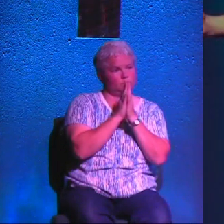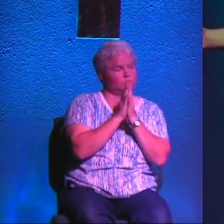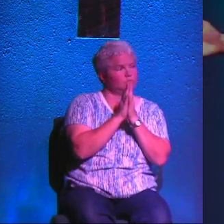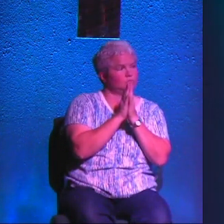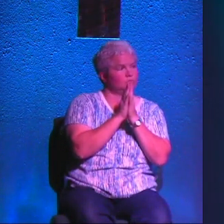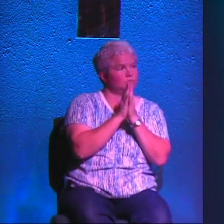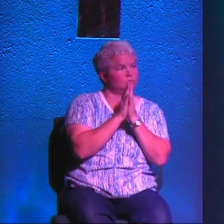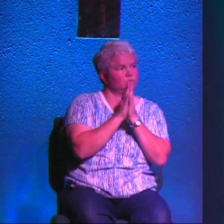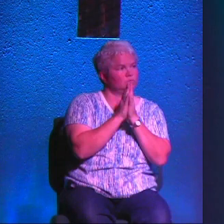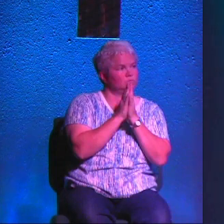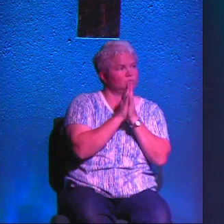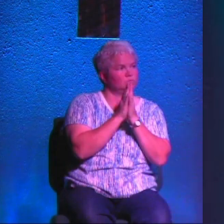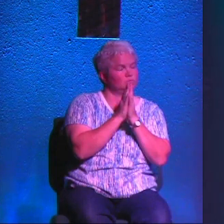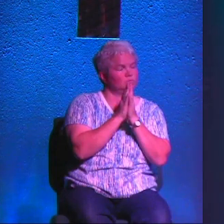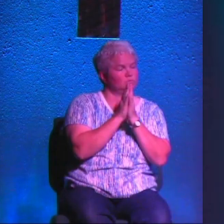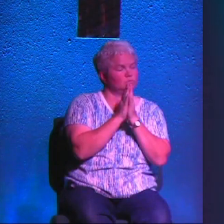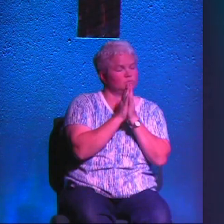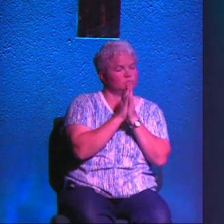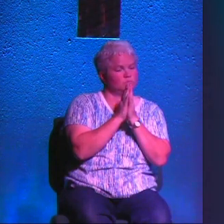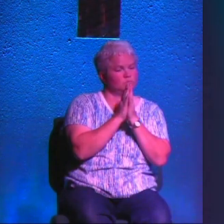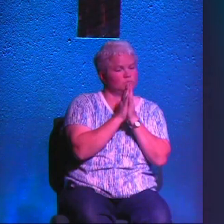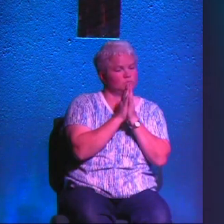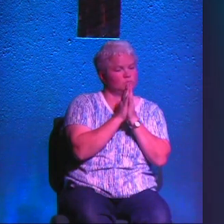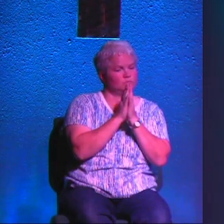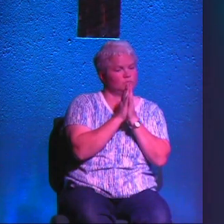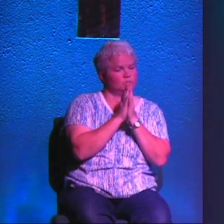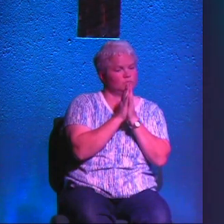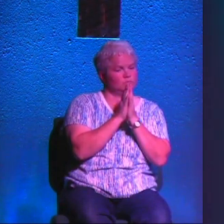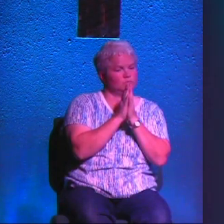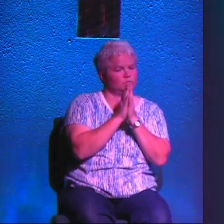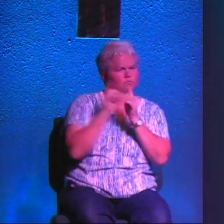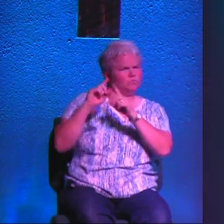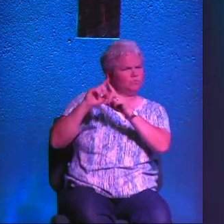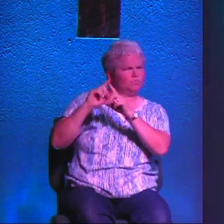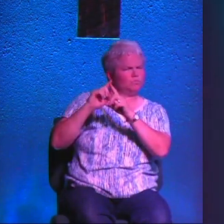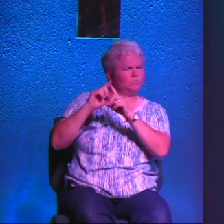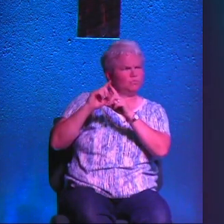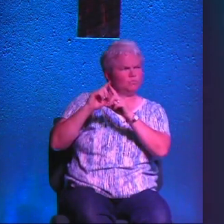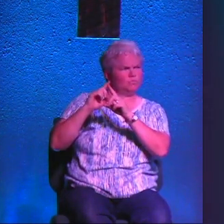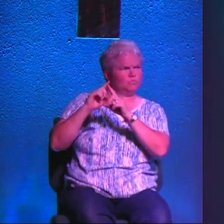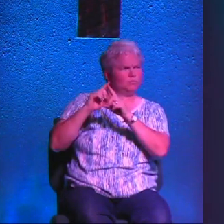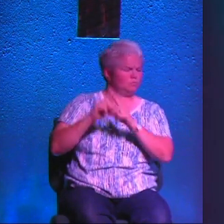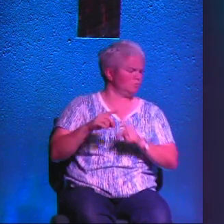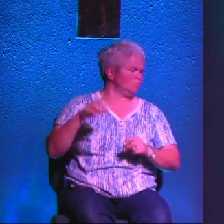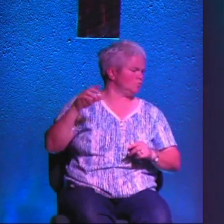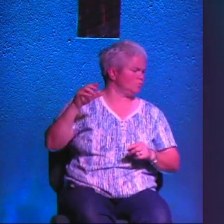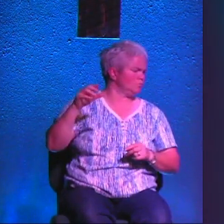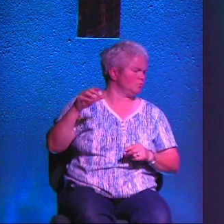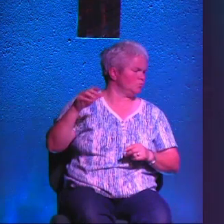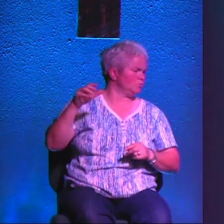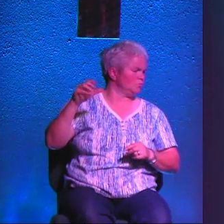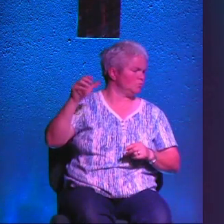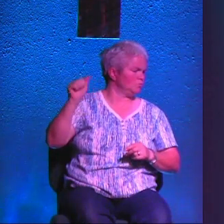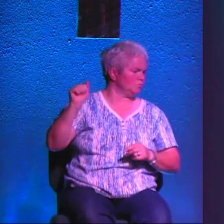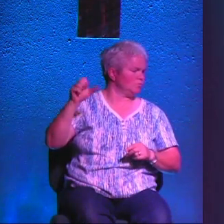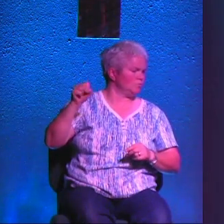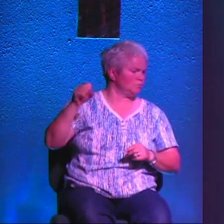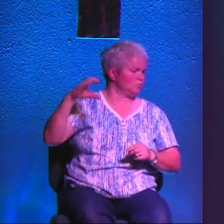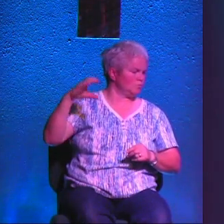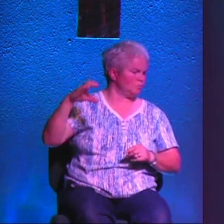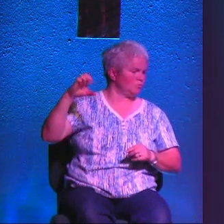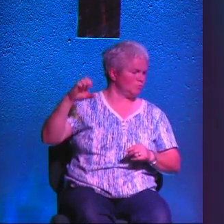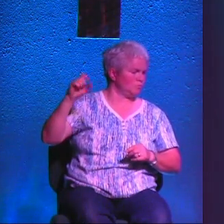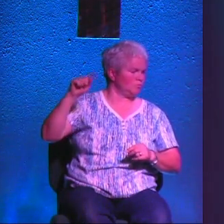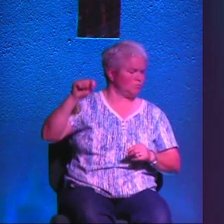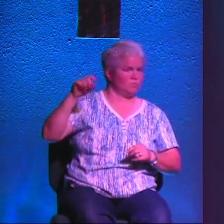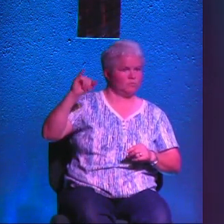that day, or we're giving something up. So there is some denial in there, but essentialism is something much beyond that.